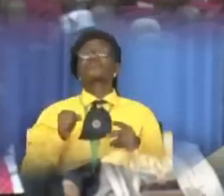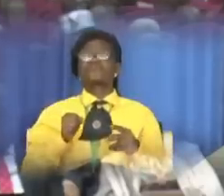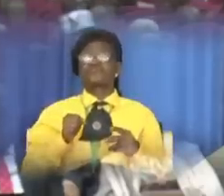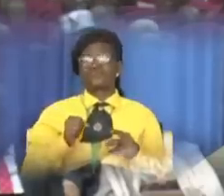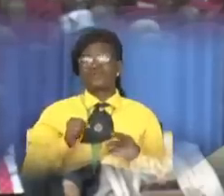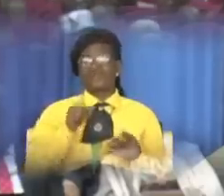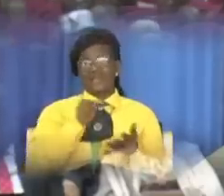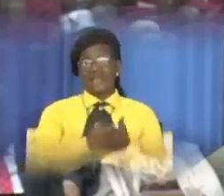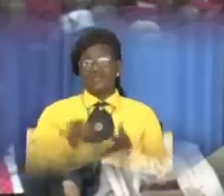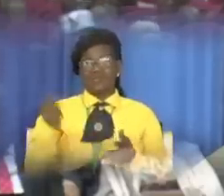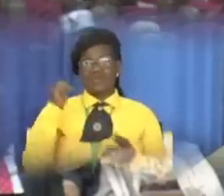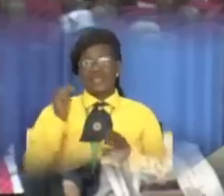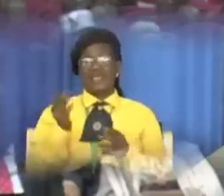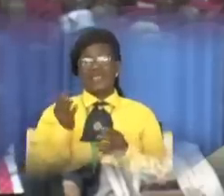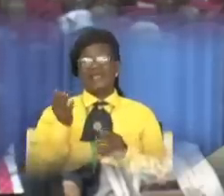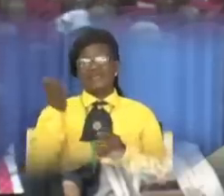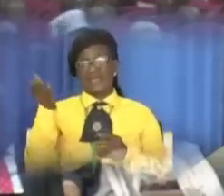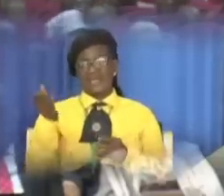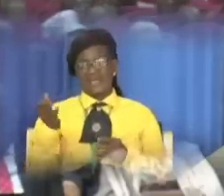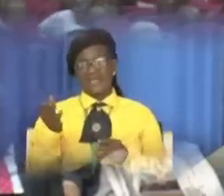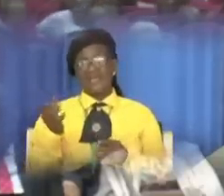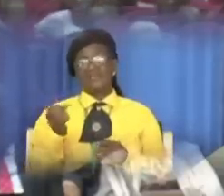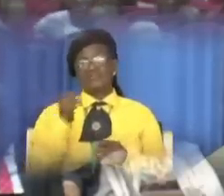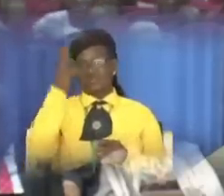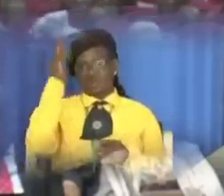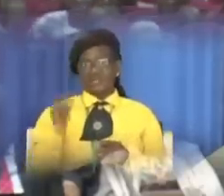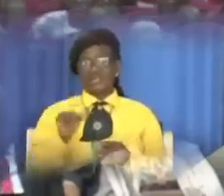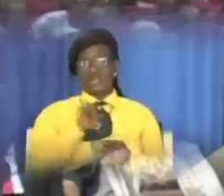And suddenly I heard